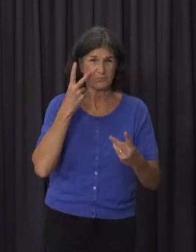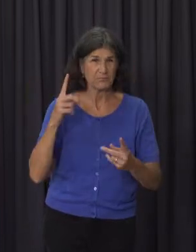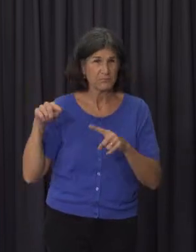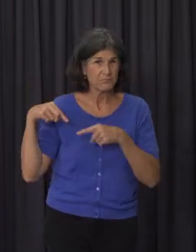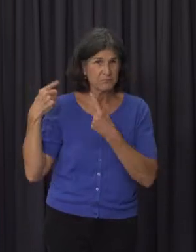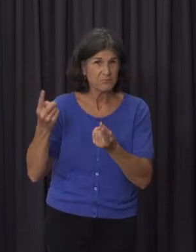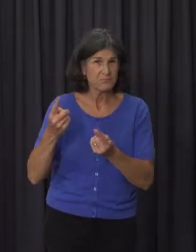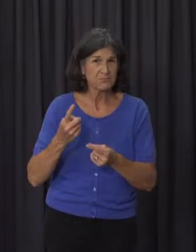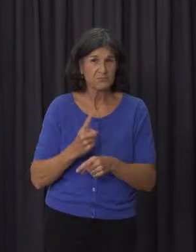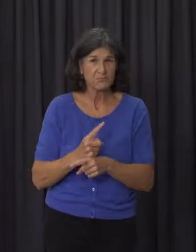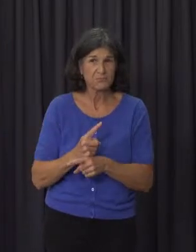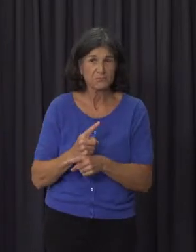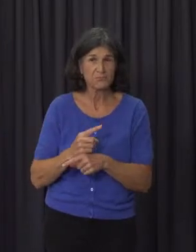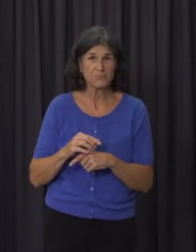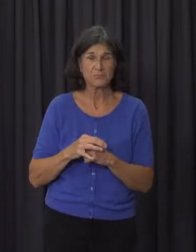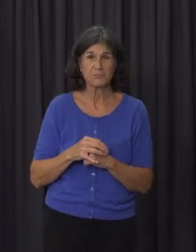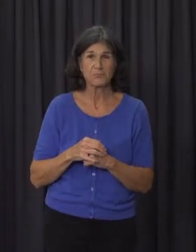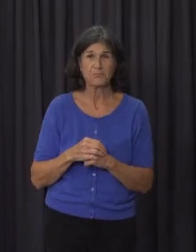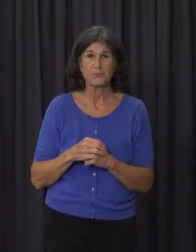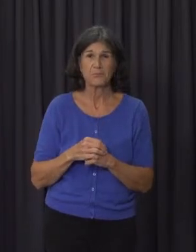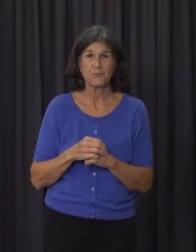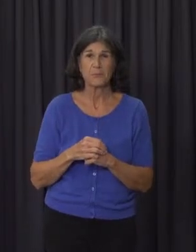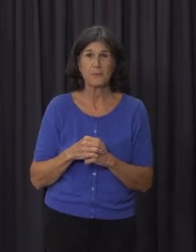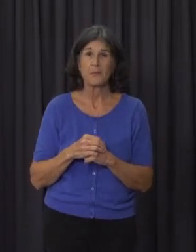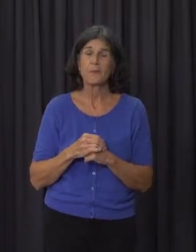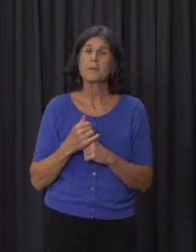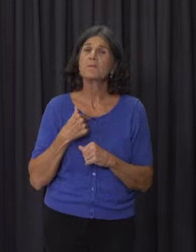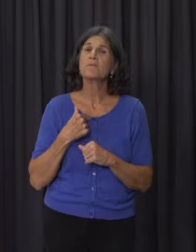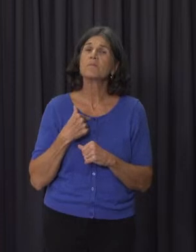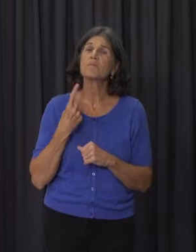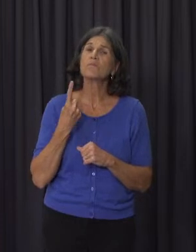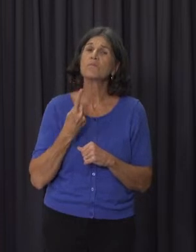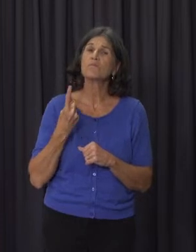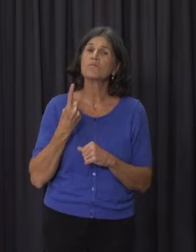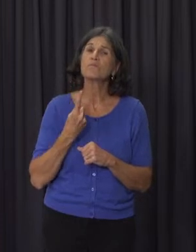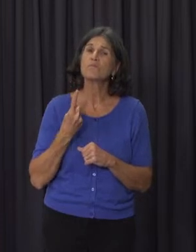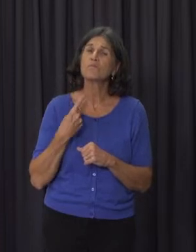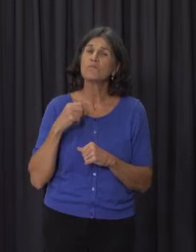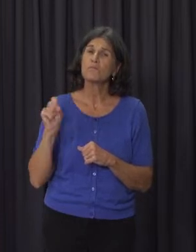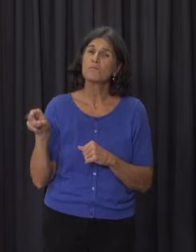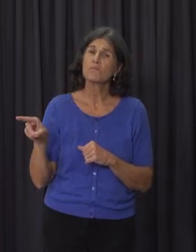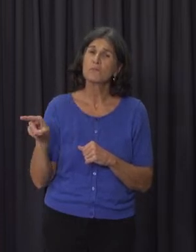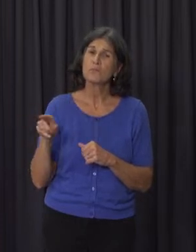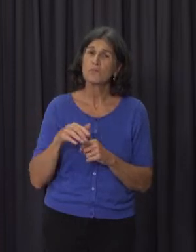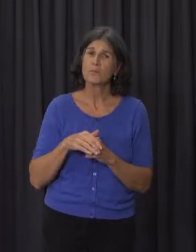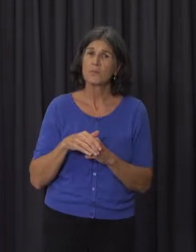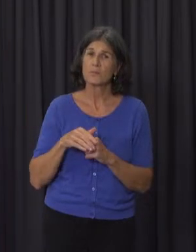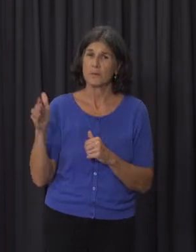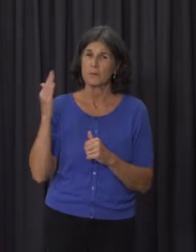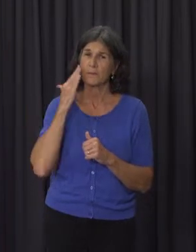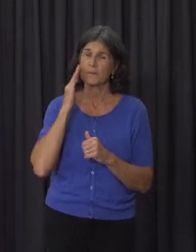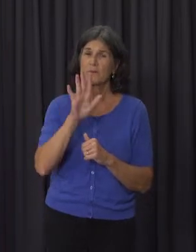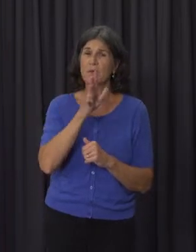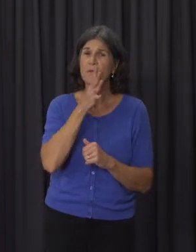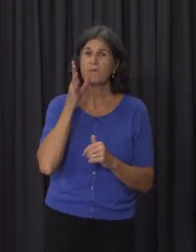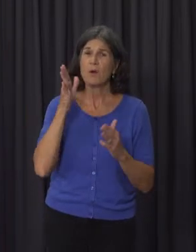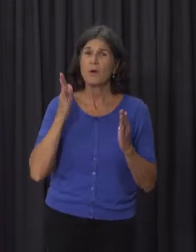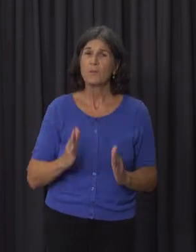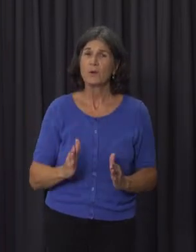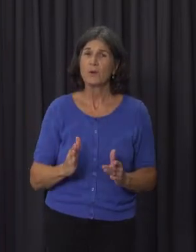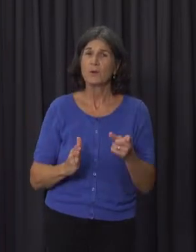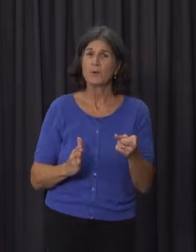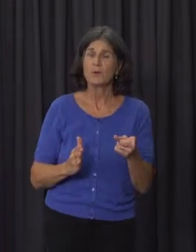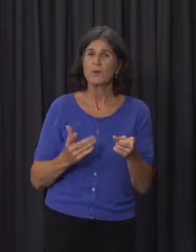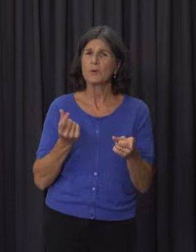and I'm wondering what your message is. You know how the agricultural sector responds. The farmers respond with